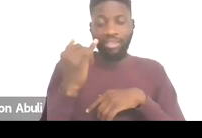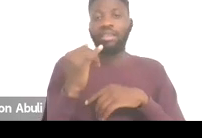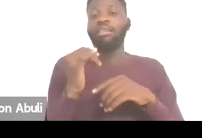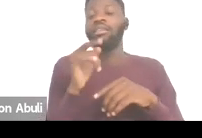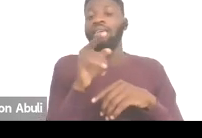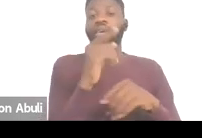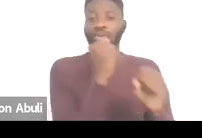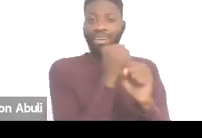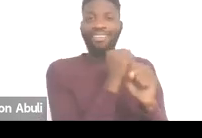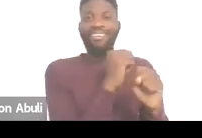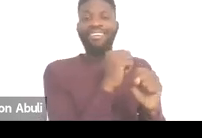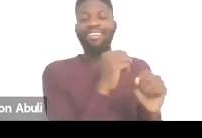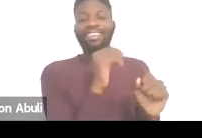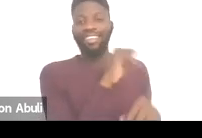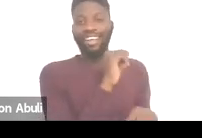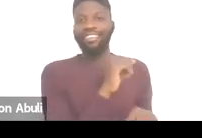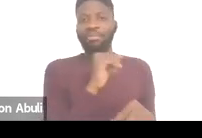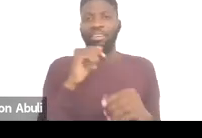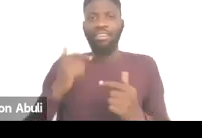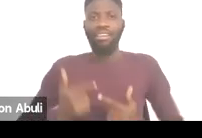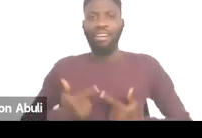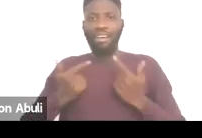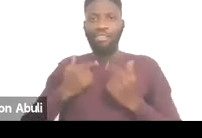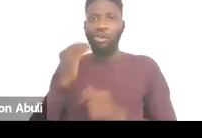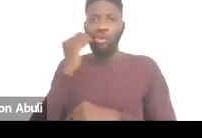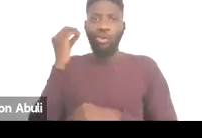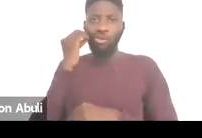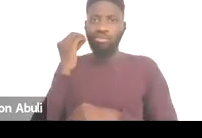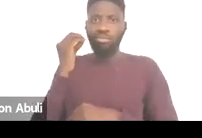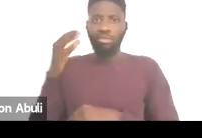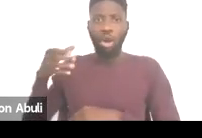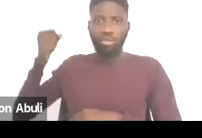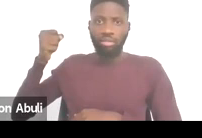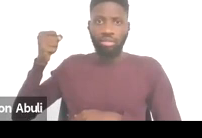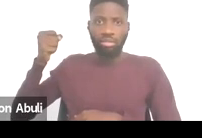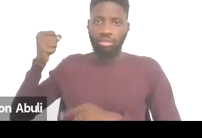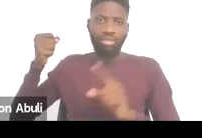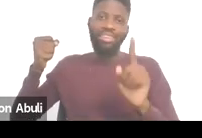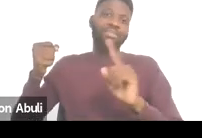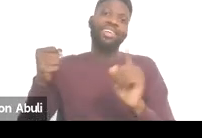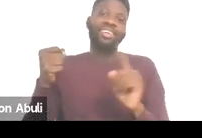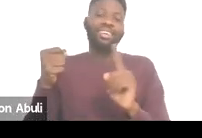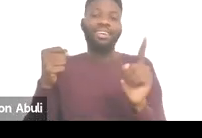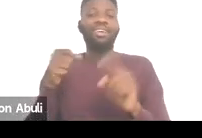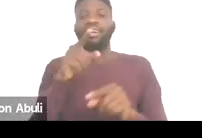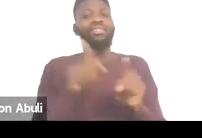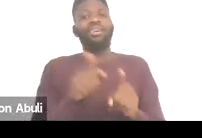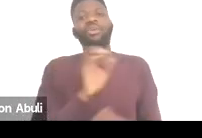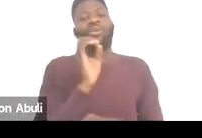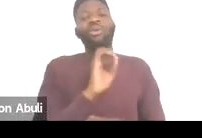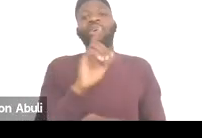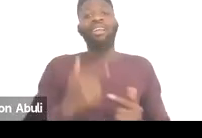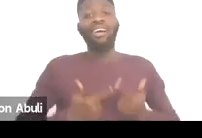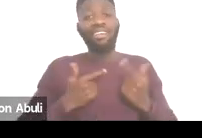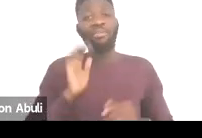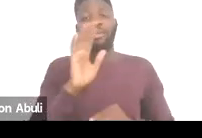working, haimaanishi maisha yako nyumbani inaacha kuendelea. Hapana, that is not the case. Maisha yako inaendelea, na kuna